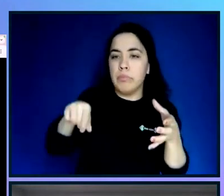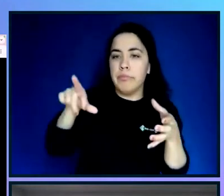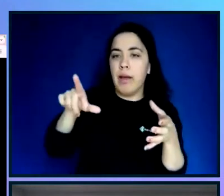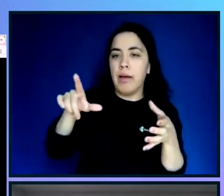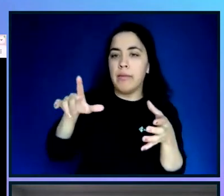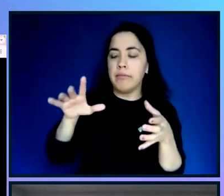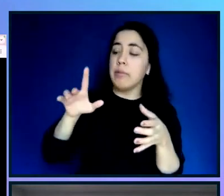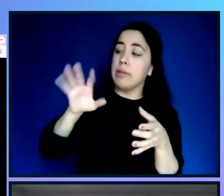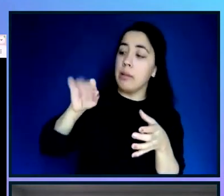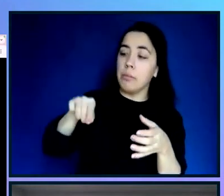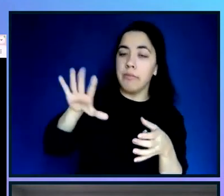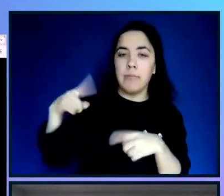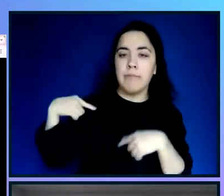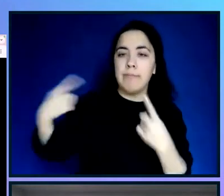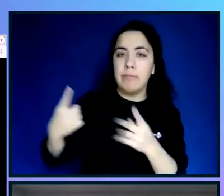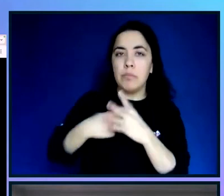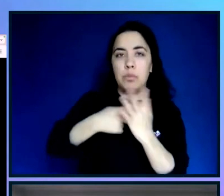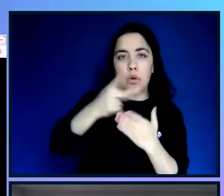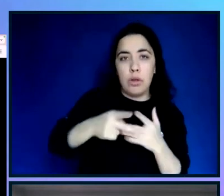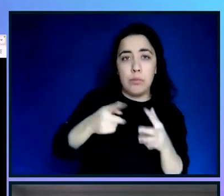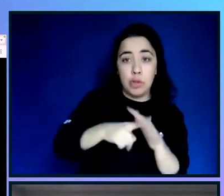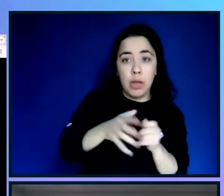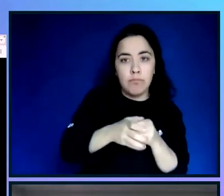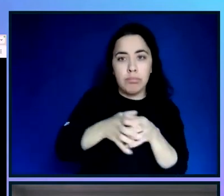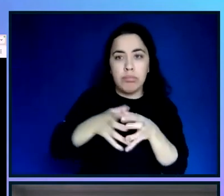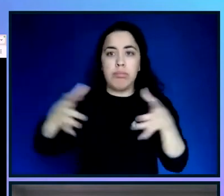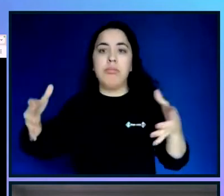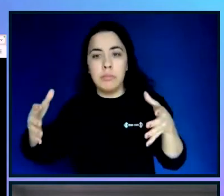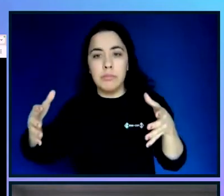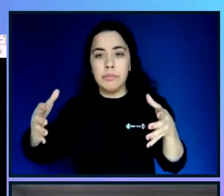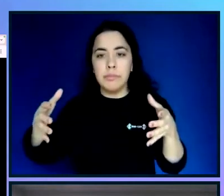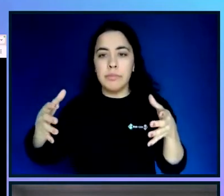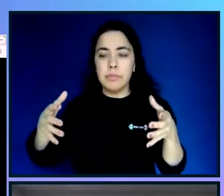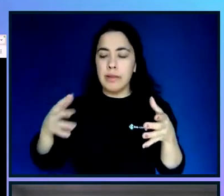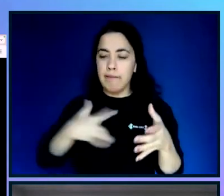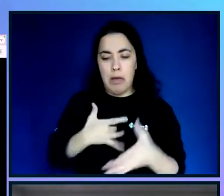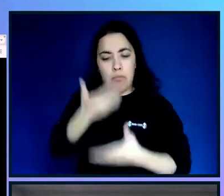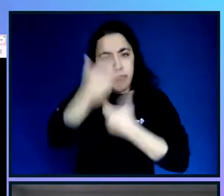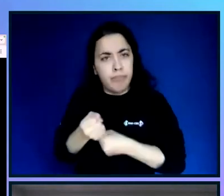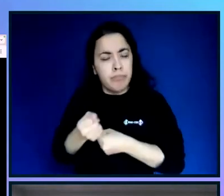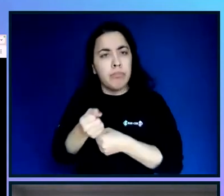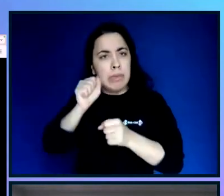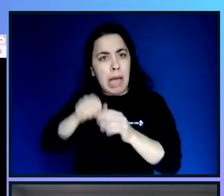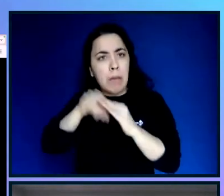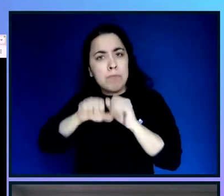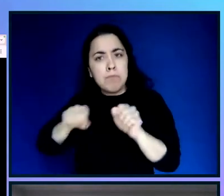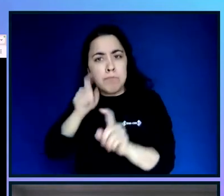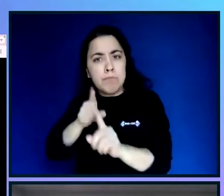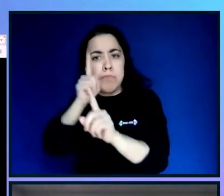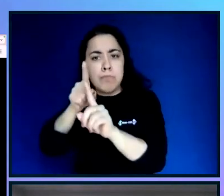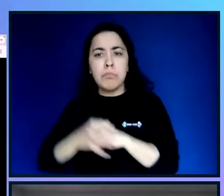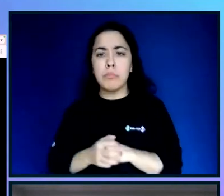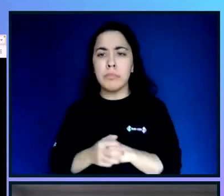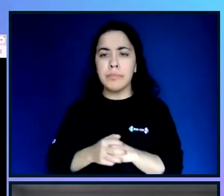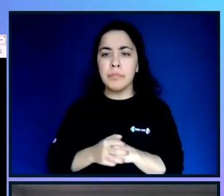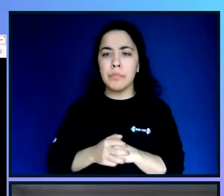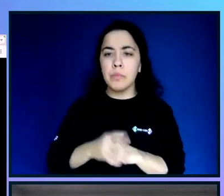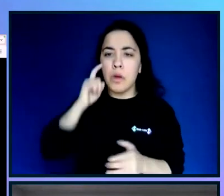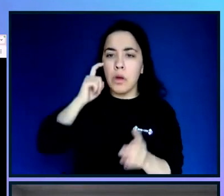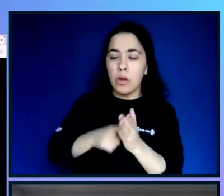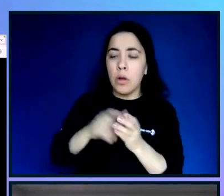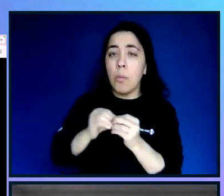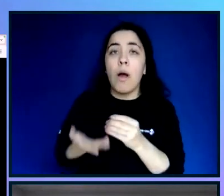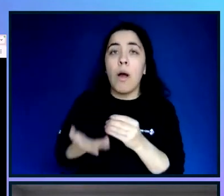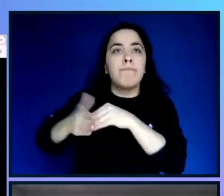learning opportunities, such as the advanced internal training that we provide at GitHub, but also external training, such as the